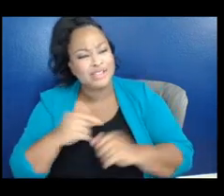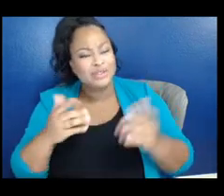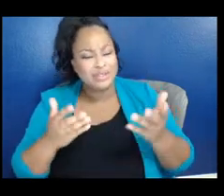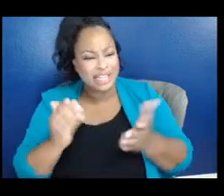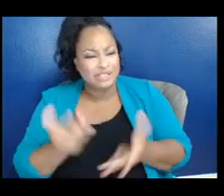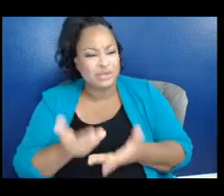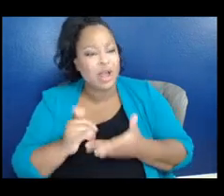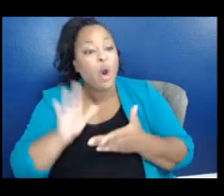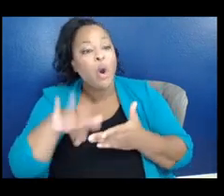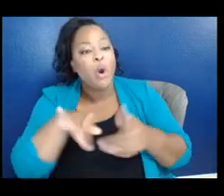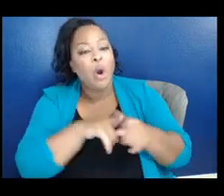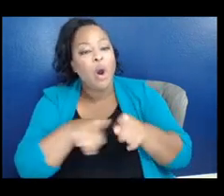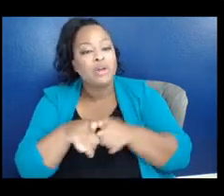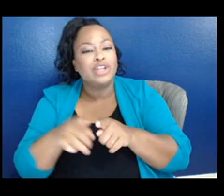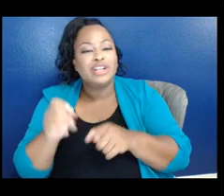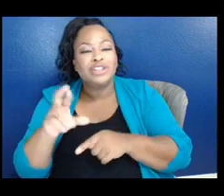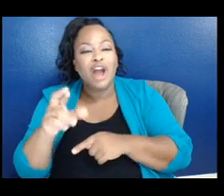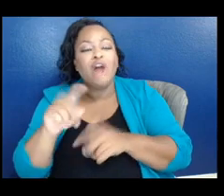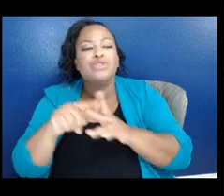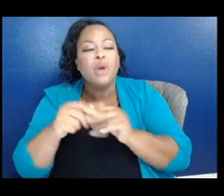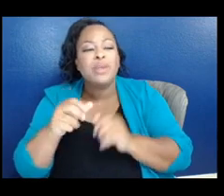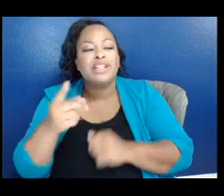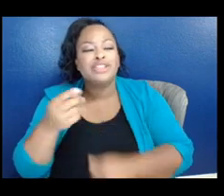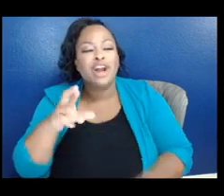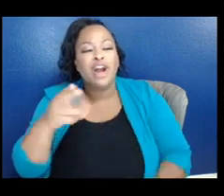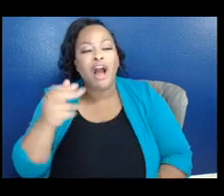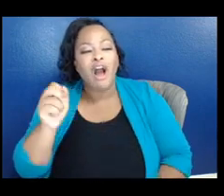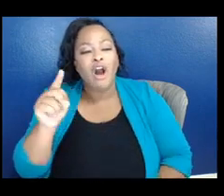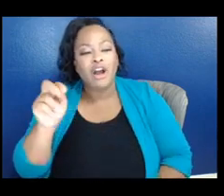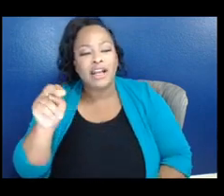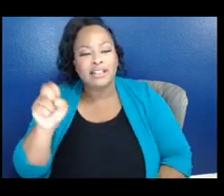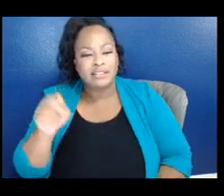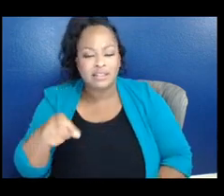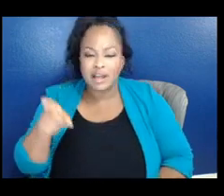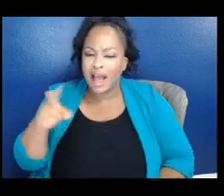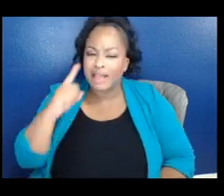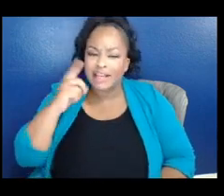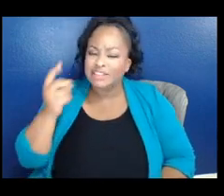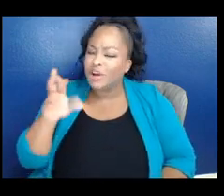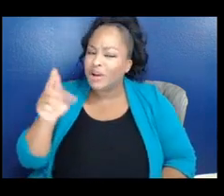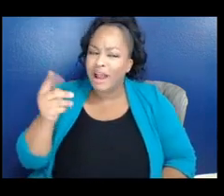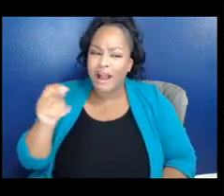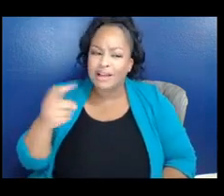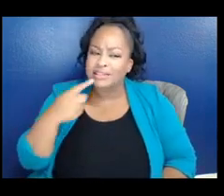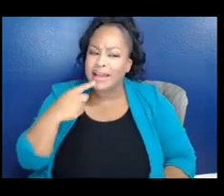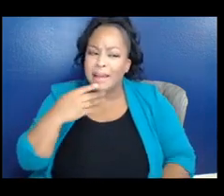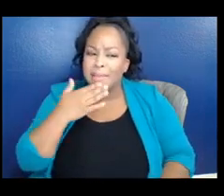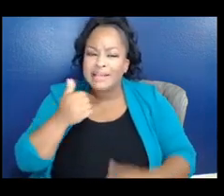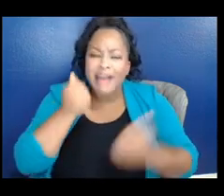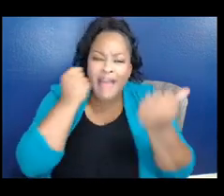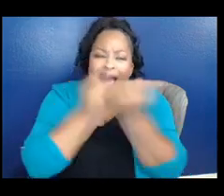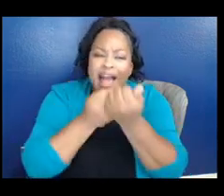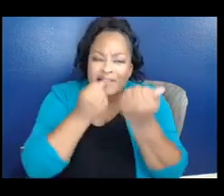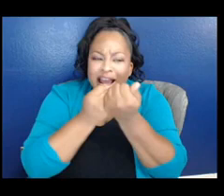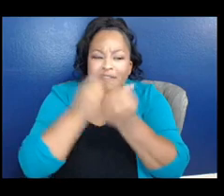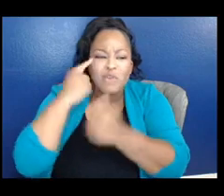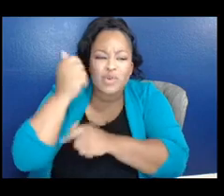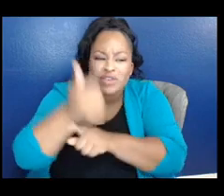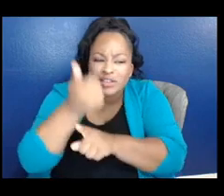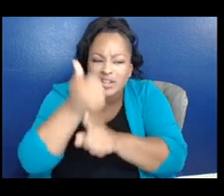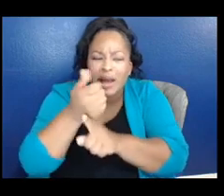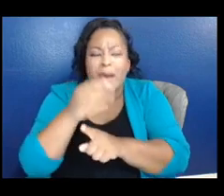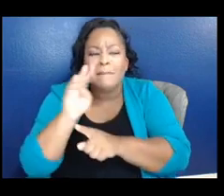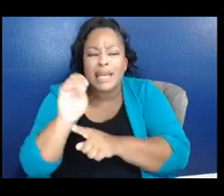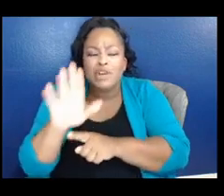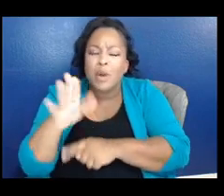to introduce that. I'll start with Dr. Hawkins. I think Dr. Khan said it best. Advocate for yourself. Be